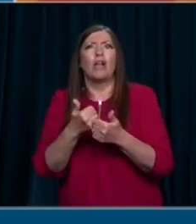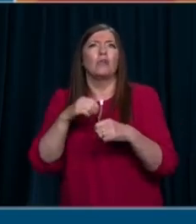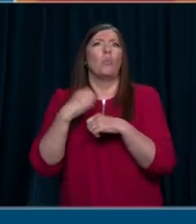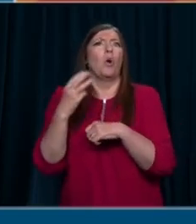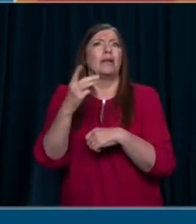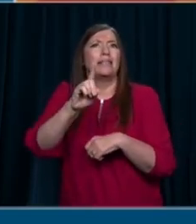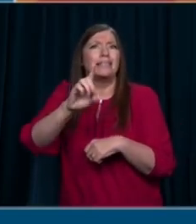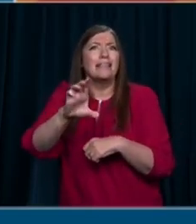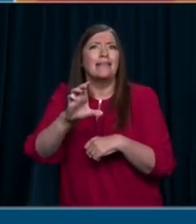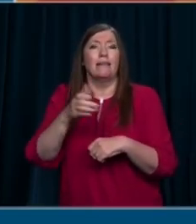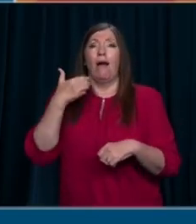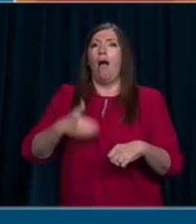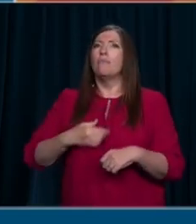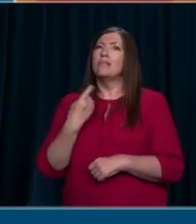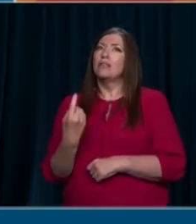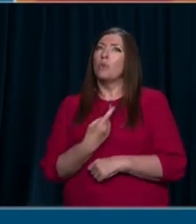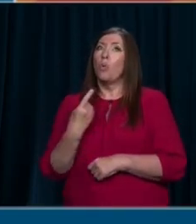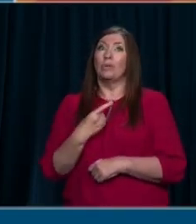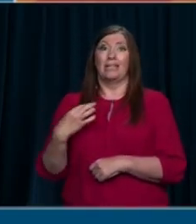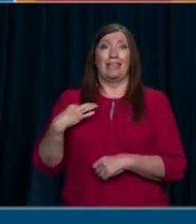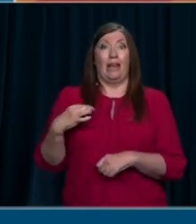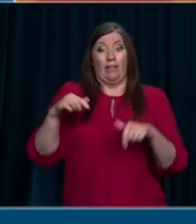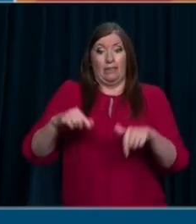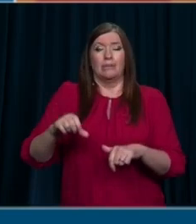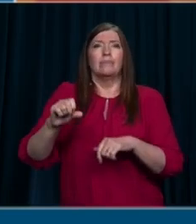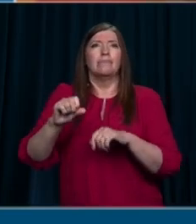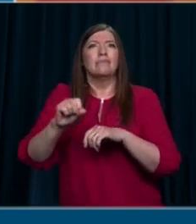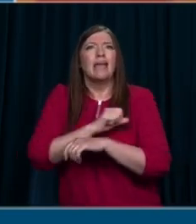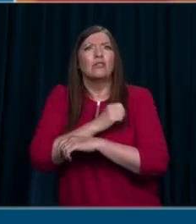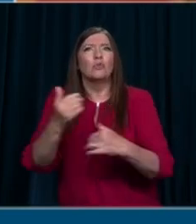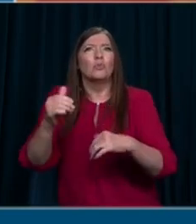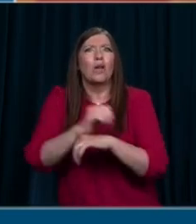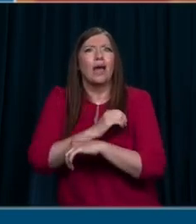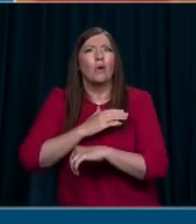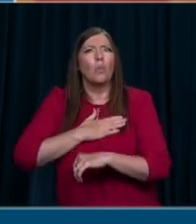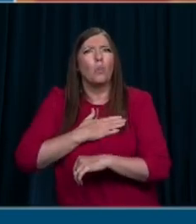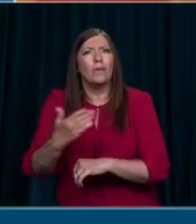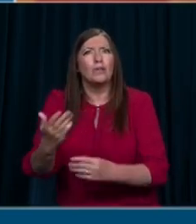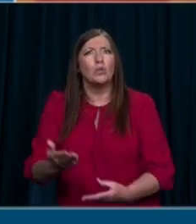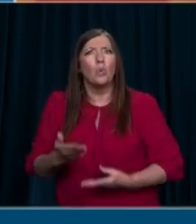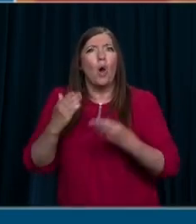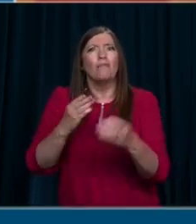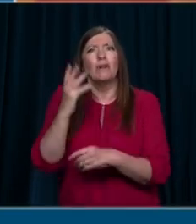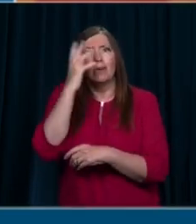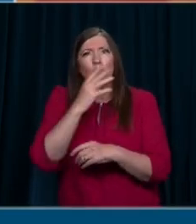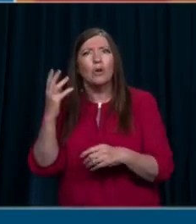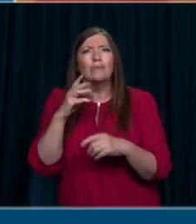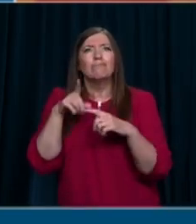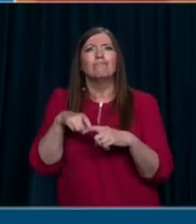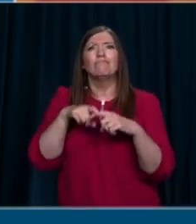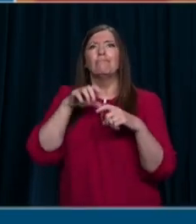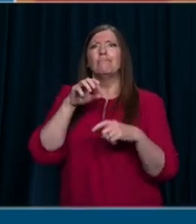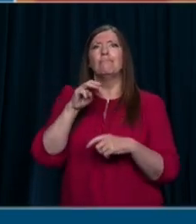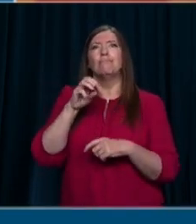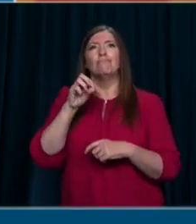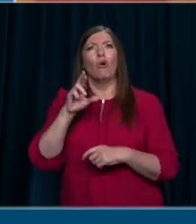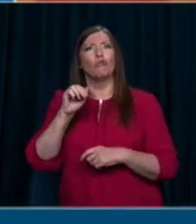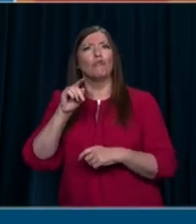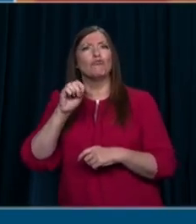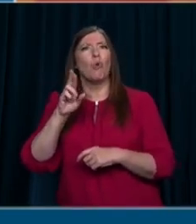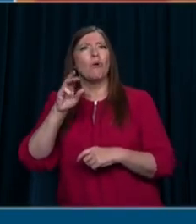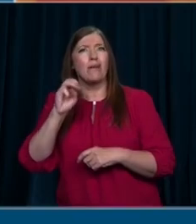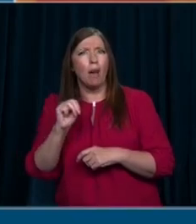Washington. I'm the only candidate on the stage tonight that is willing to offer an immigrant moratorium. The only candidate that's willing